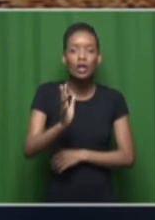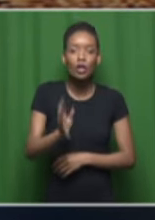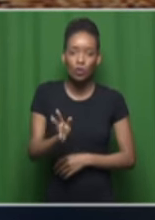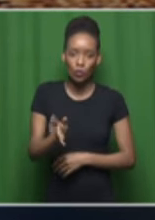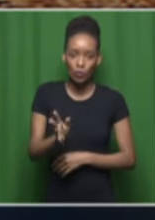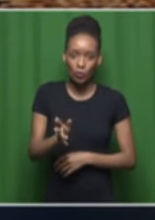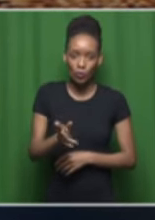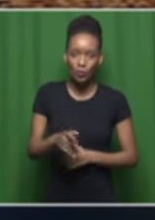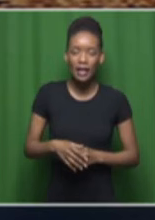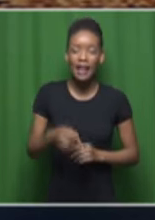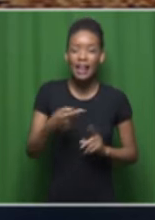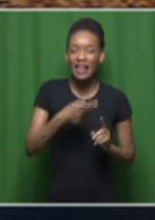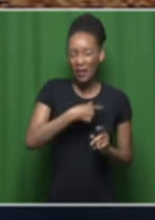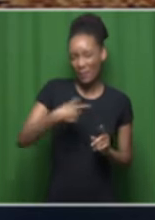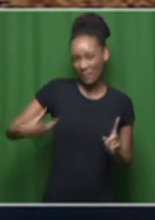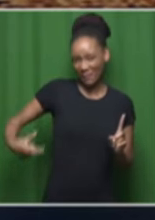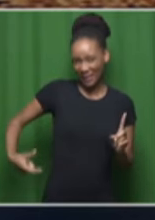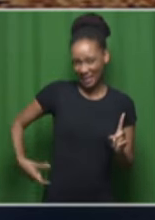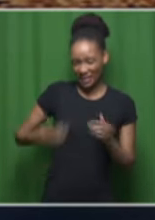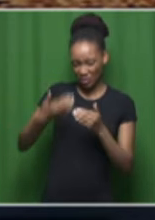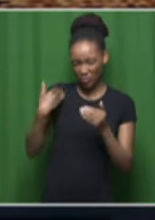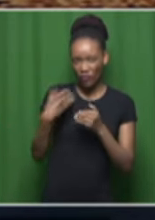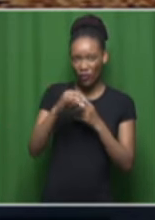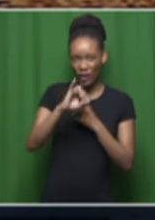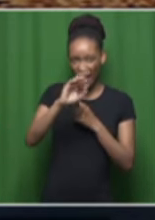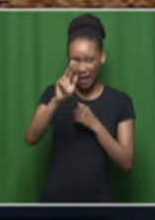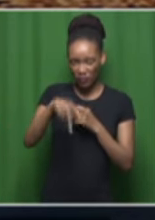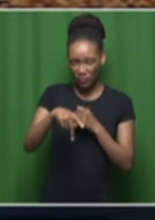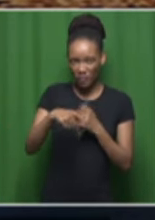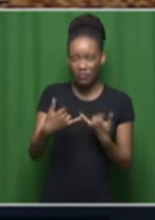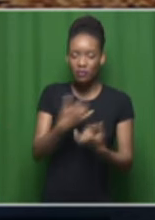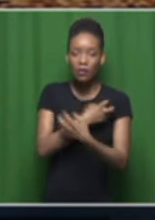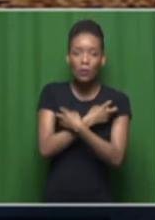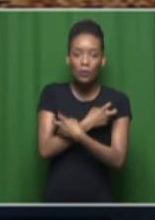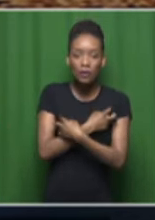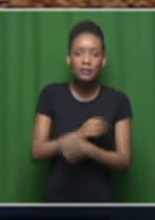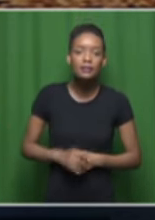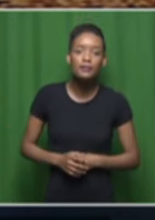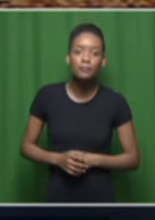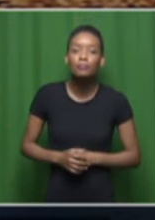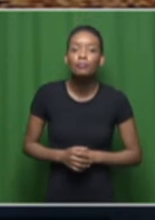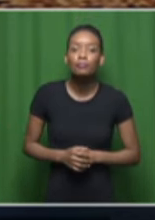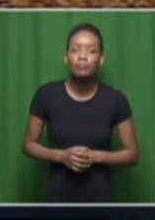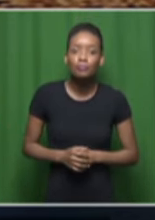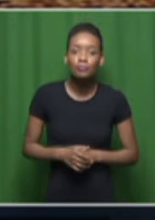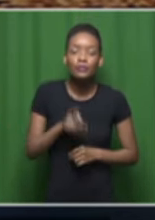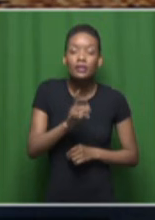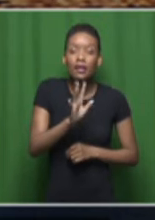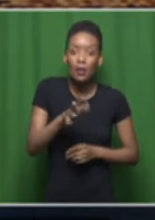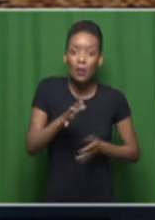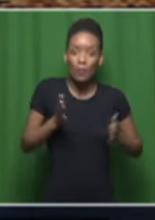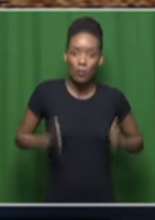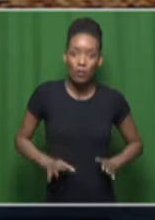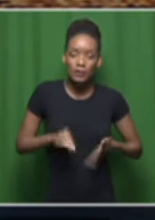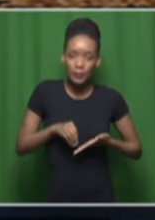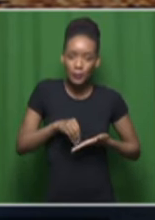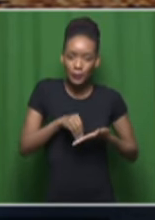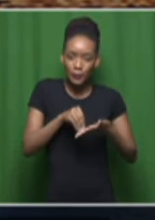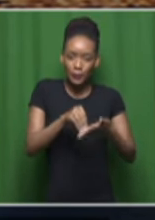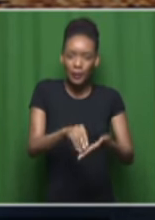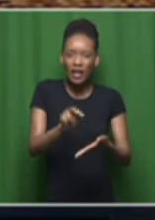President Emeritus Prince Mangosuthu Buthelezi tomorrow. Buthelezi's body will be taken to his hometown, Mahlabathini, in